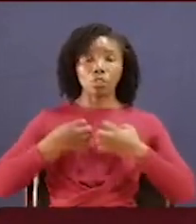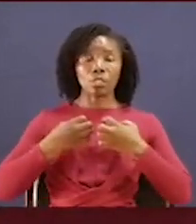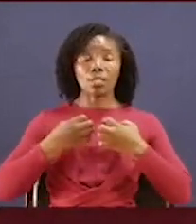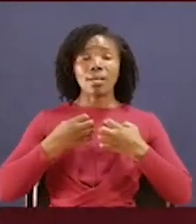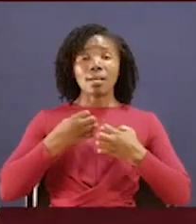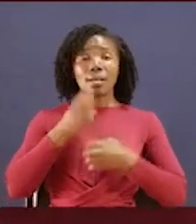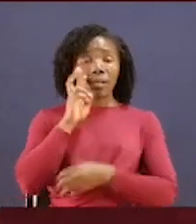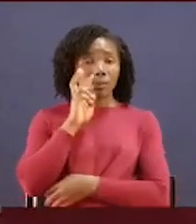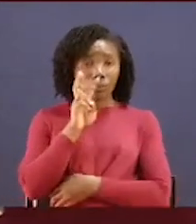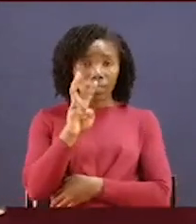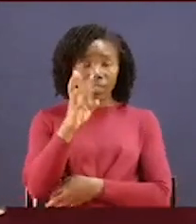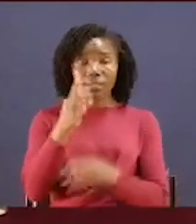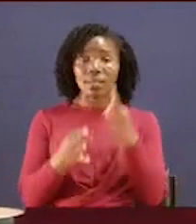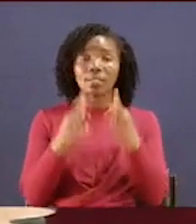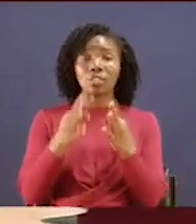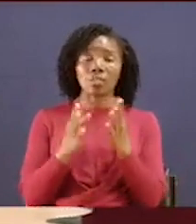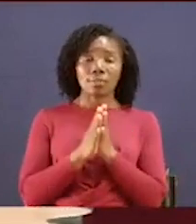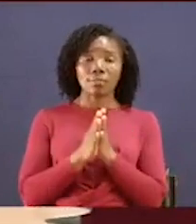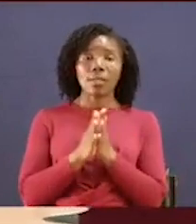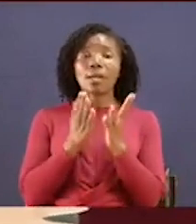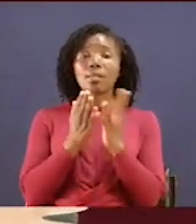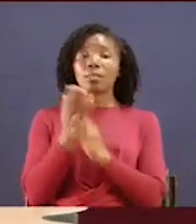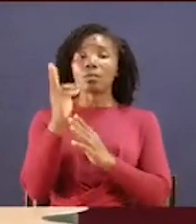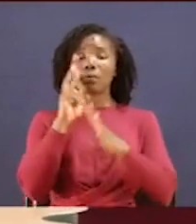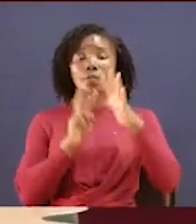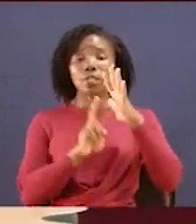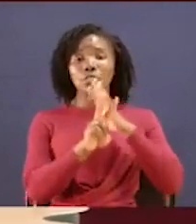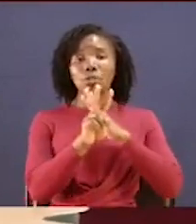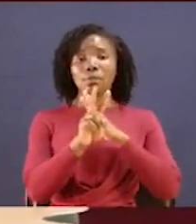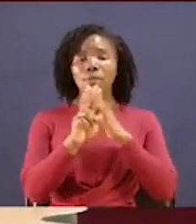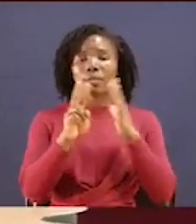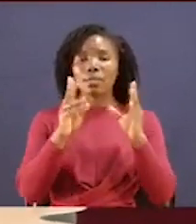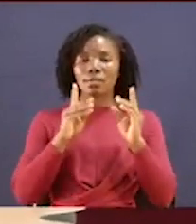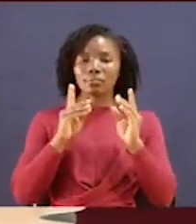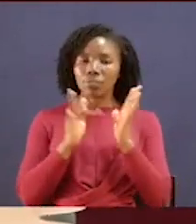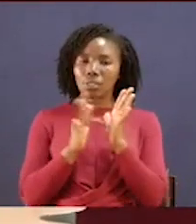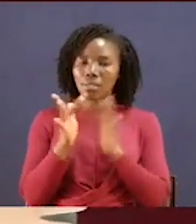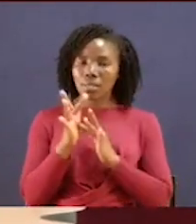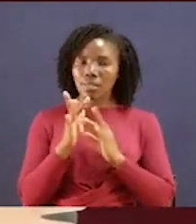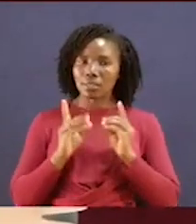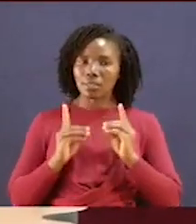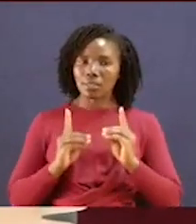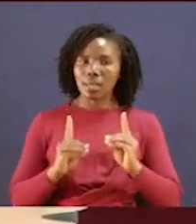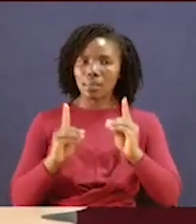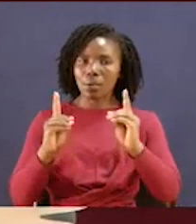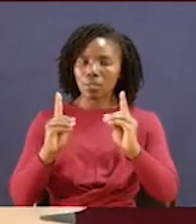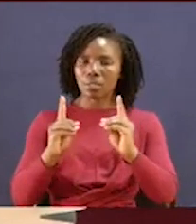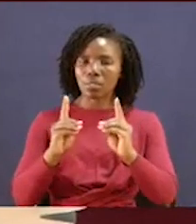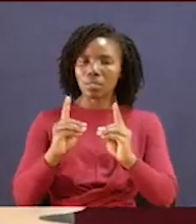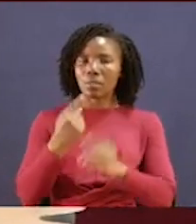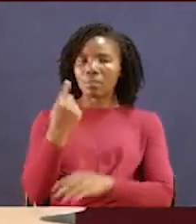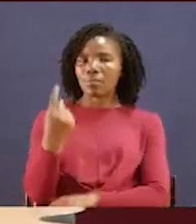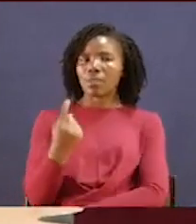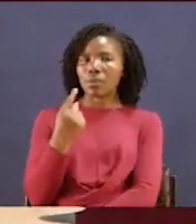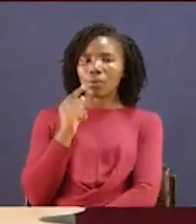mind. And in terms of vision, these guys who are disciples of Jesus, all they were seeing is a